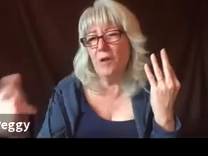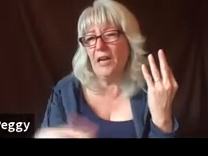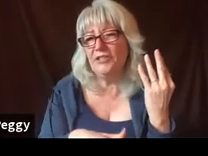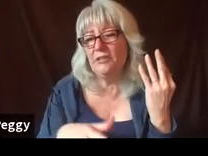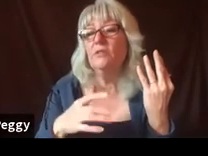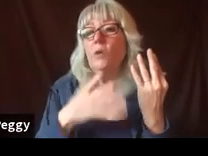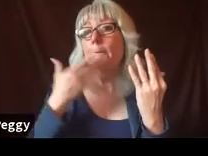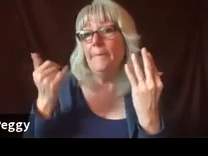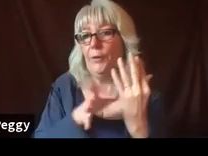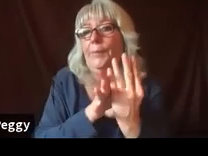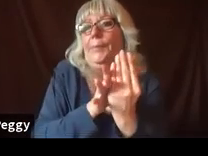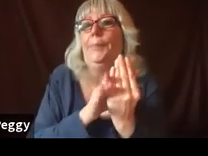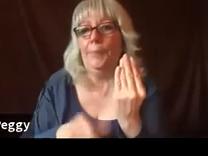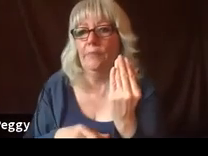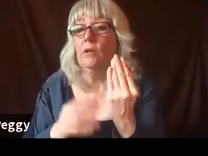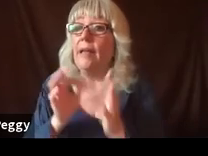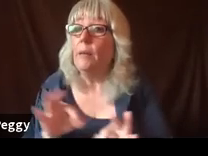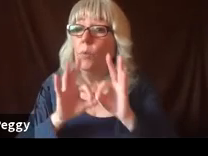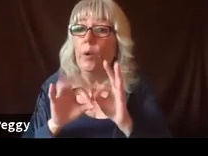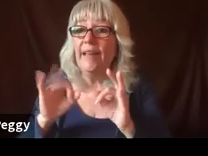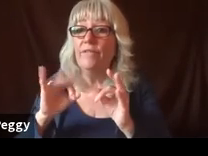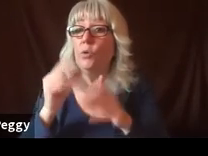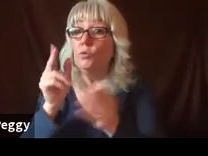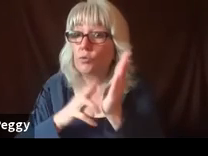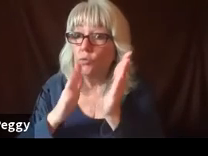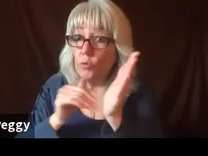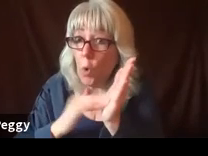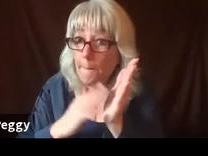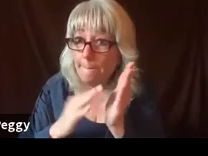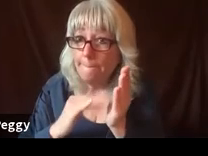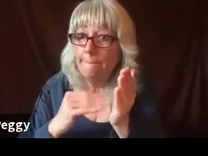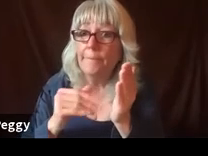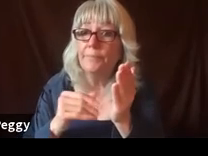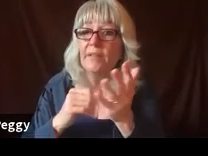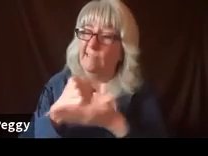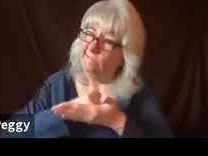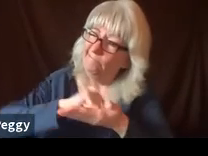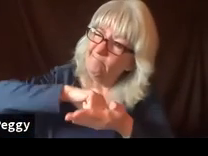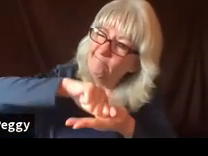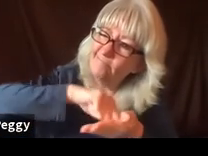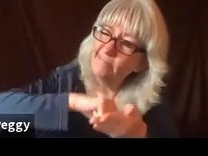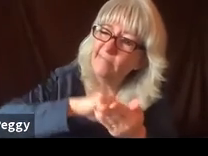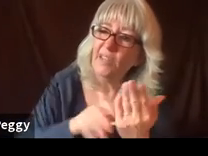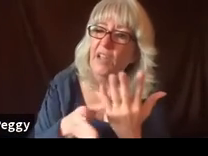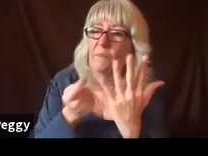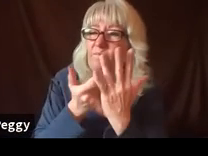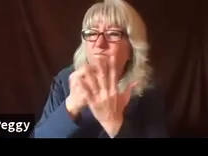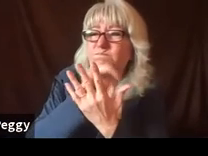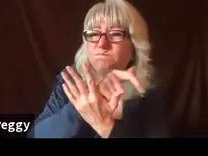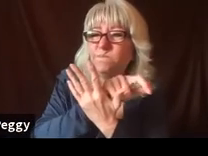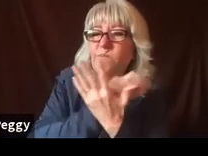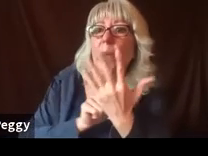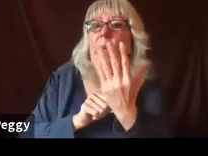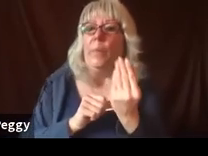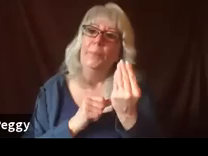own brush, you want to shampoo that acrylic out, because if that acrylic is left, the brush is not going to come